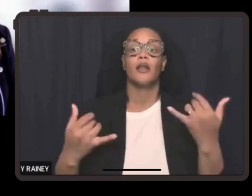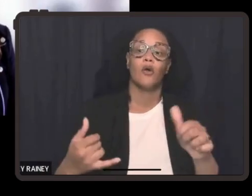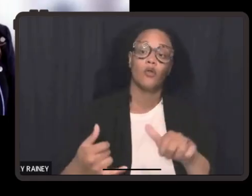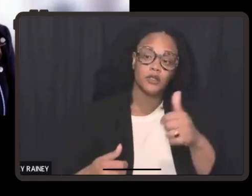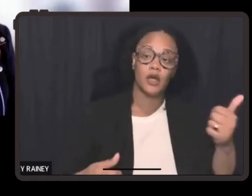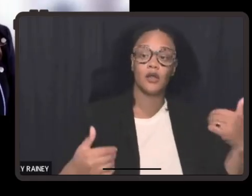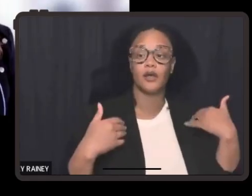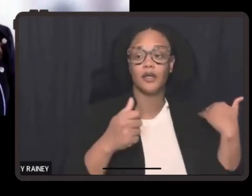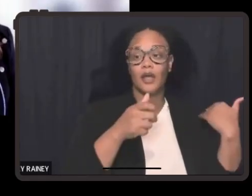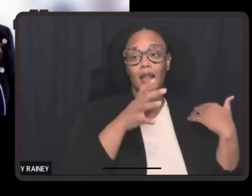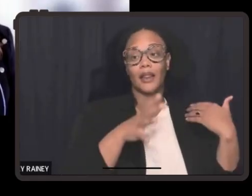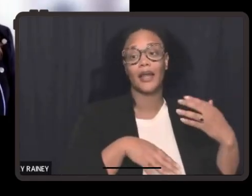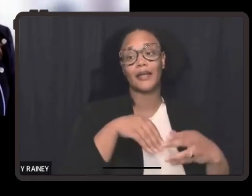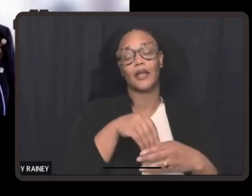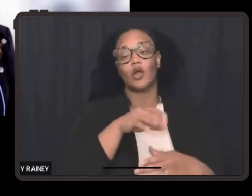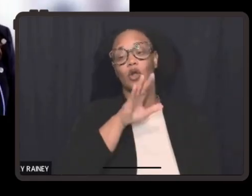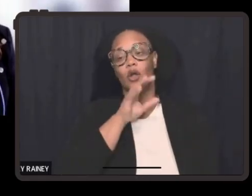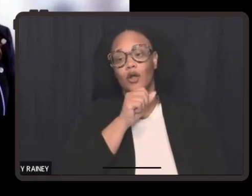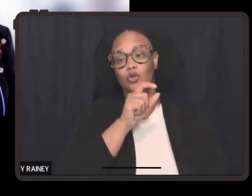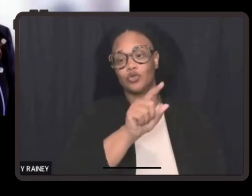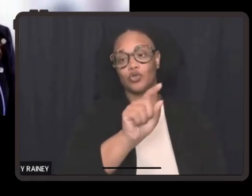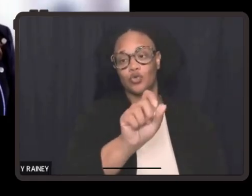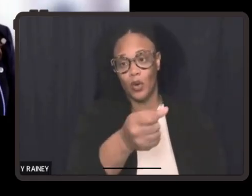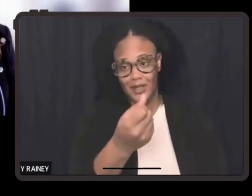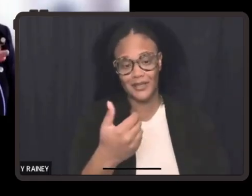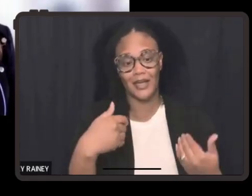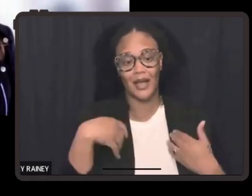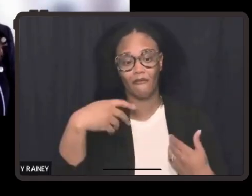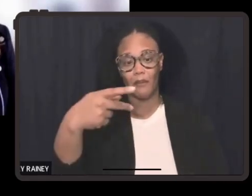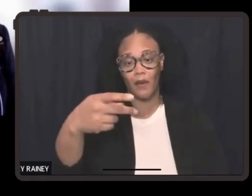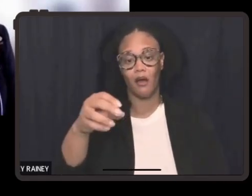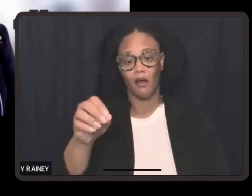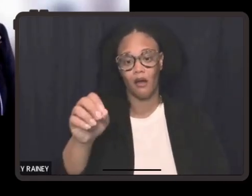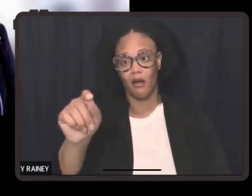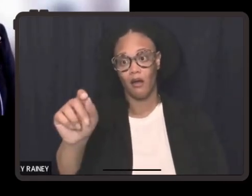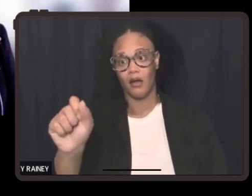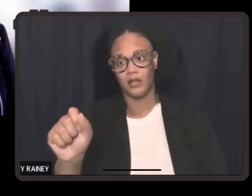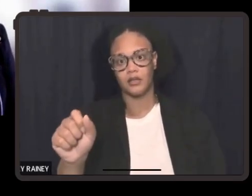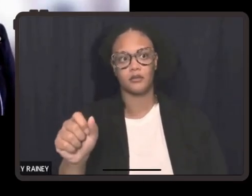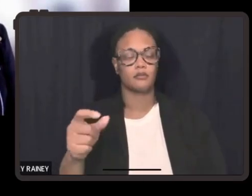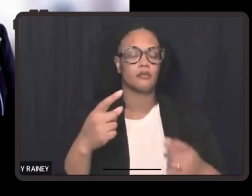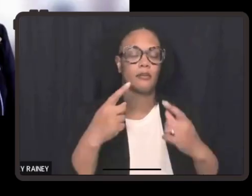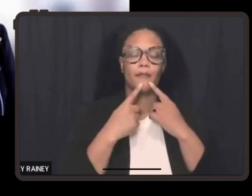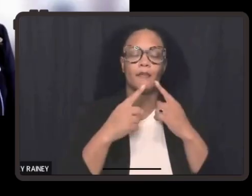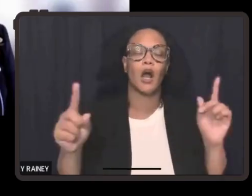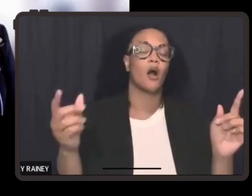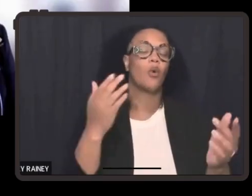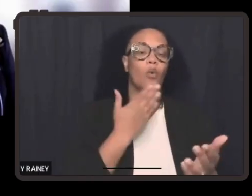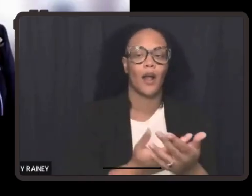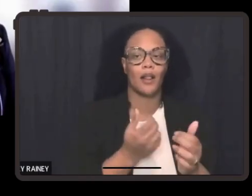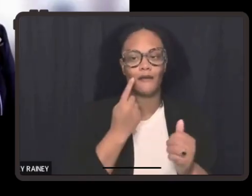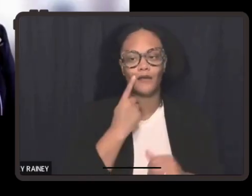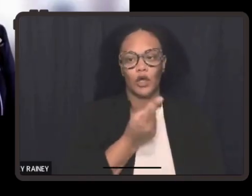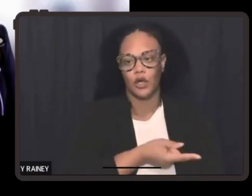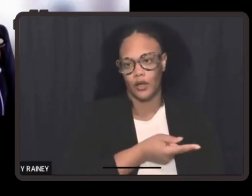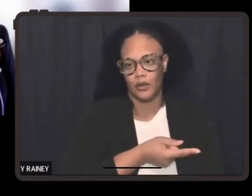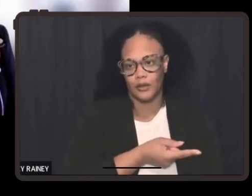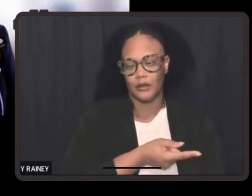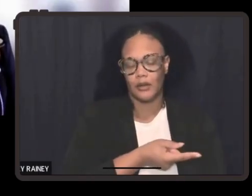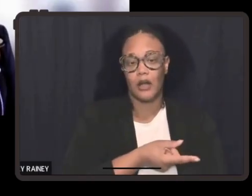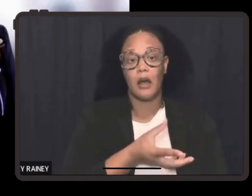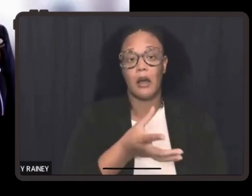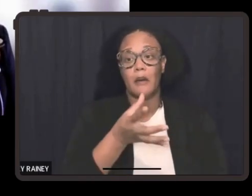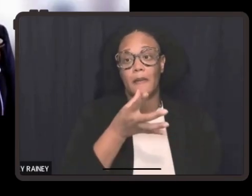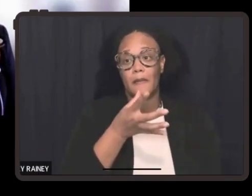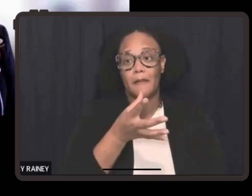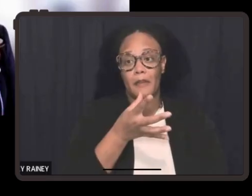the POTS, it's working for her. It was night and day. The mum said to me, I remember when she went on it at 16 or 17,